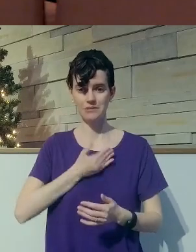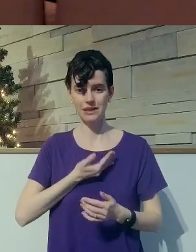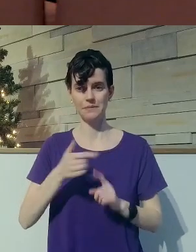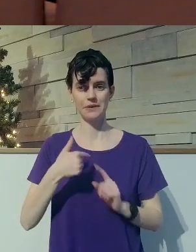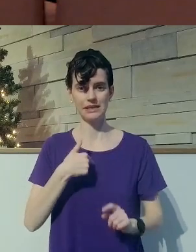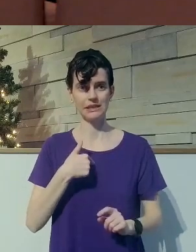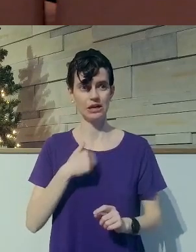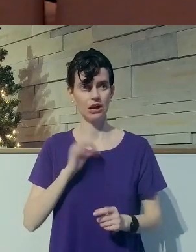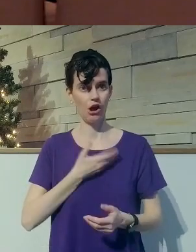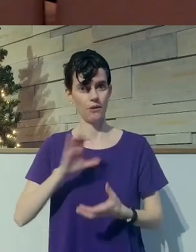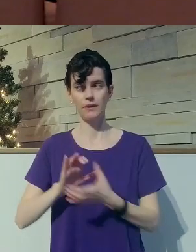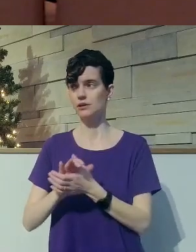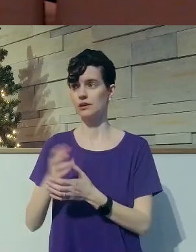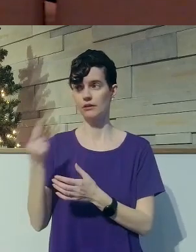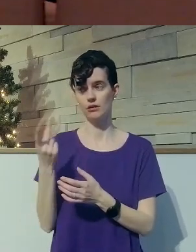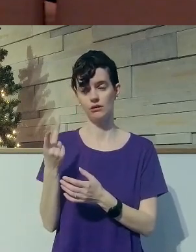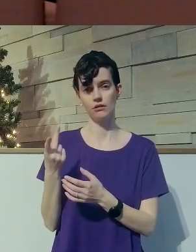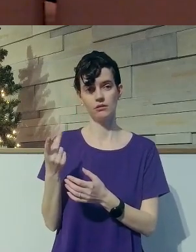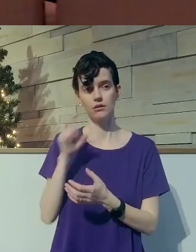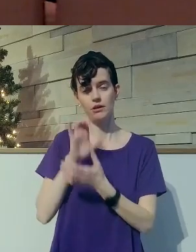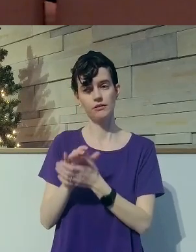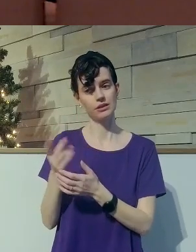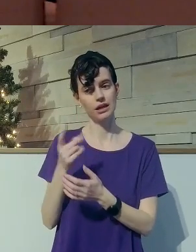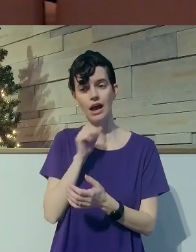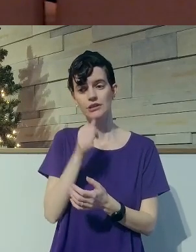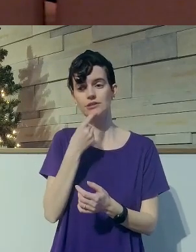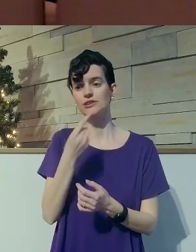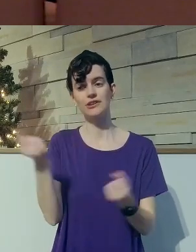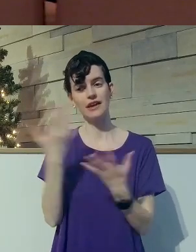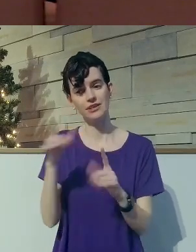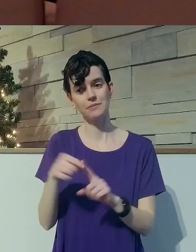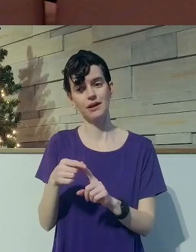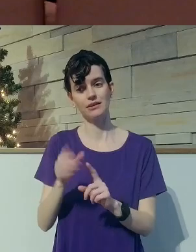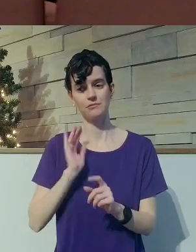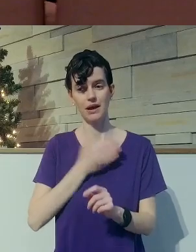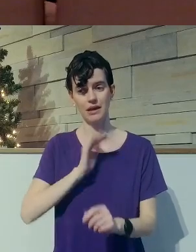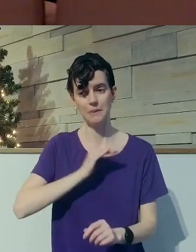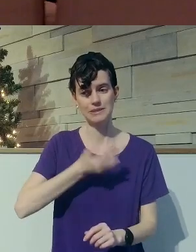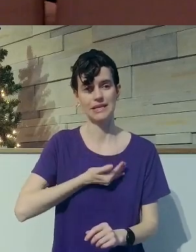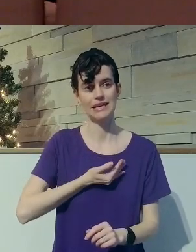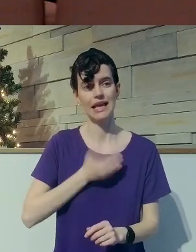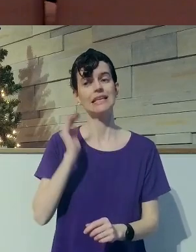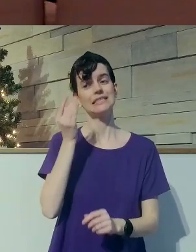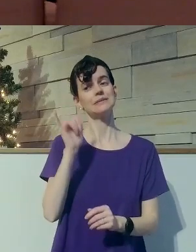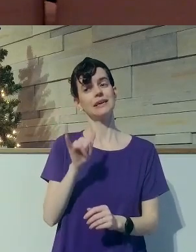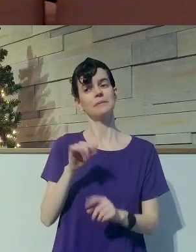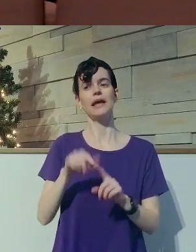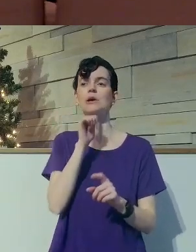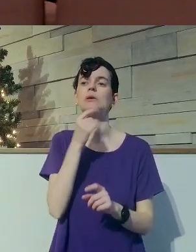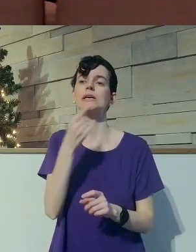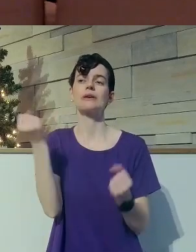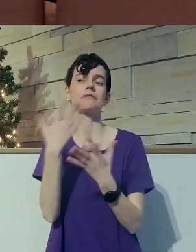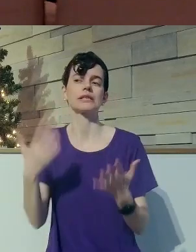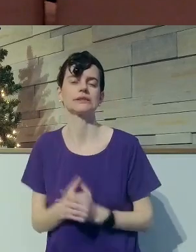I mean, whew, our marriage. Dear, believe me, I really don't tell you everything about I get upset about. I know it seems like I do, but I really don't, all